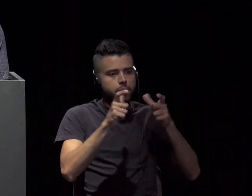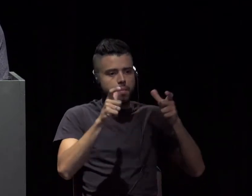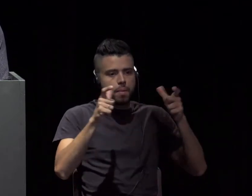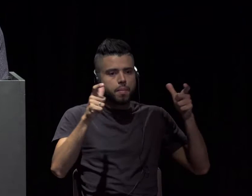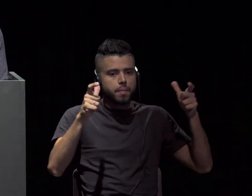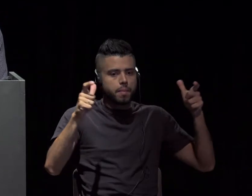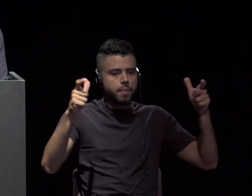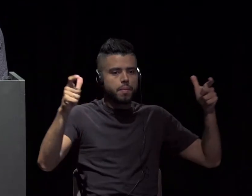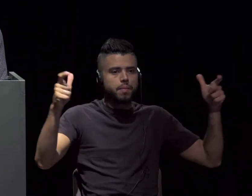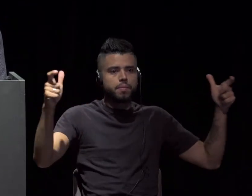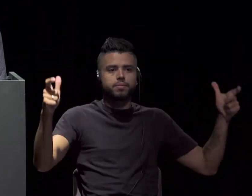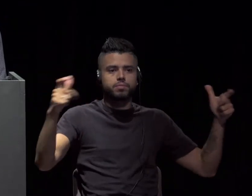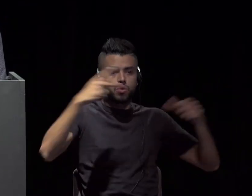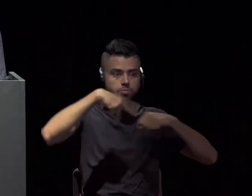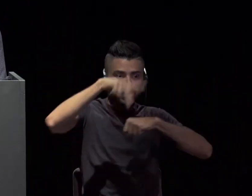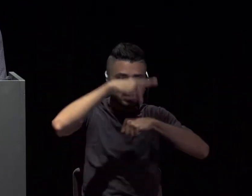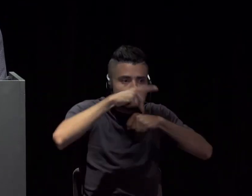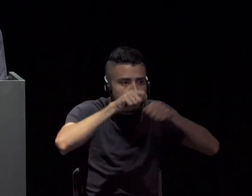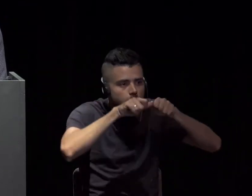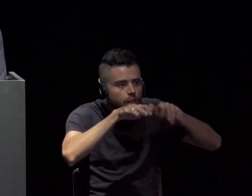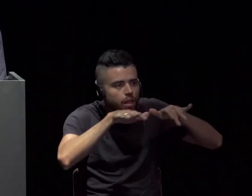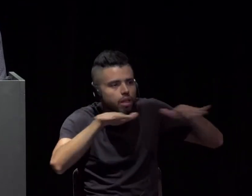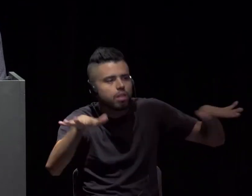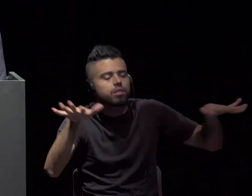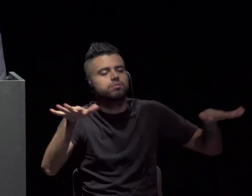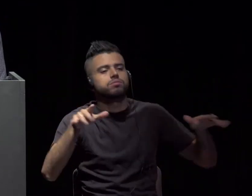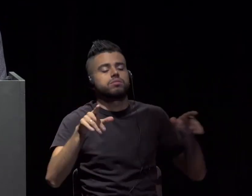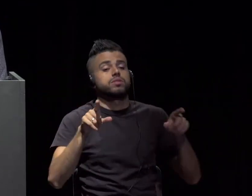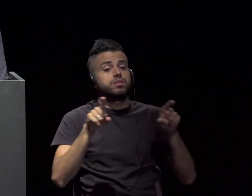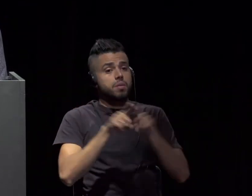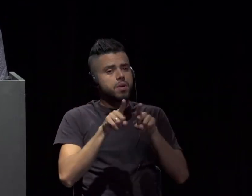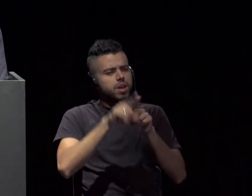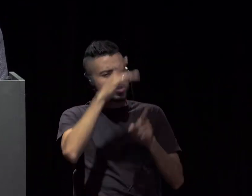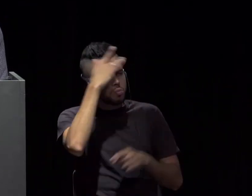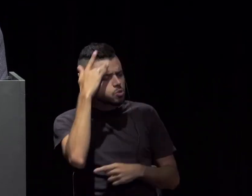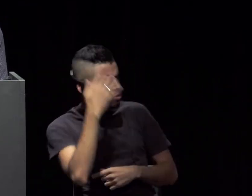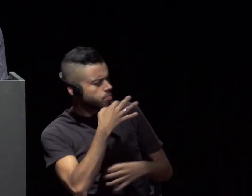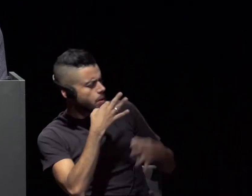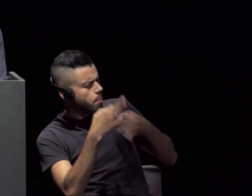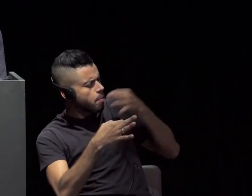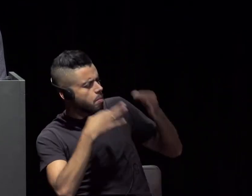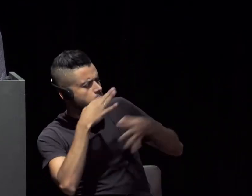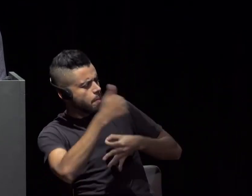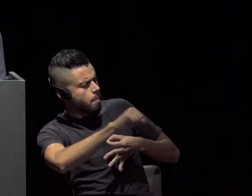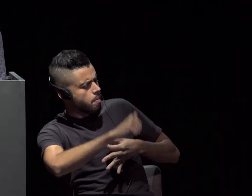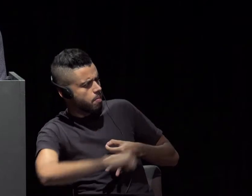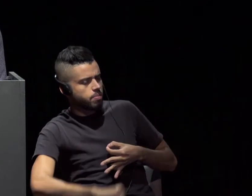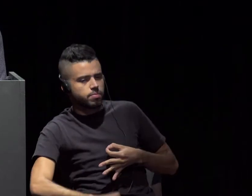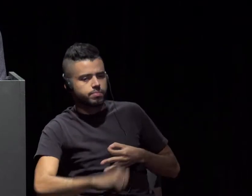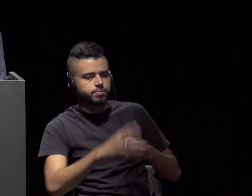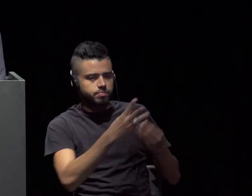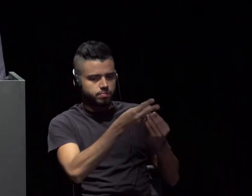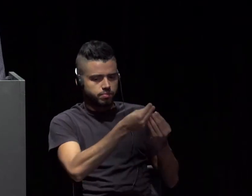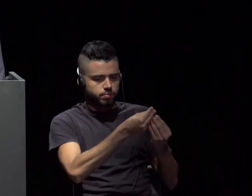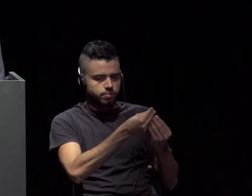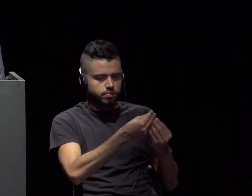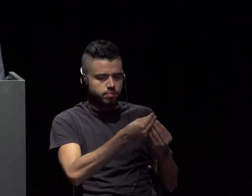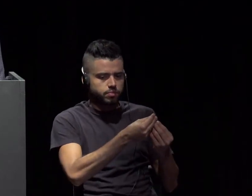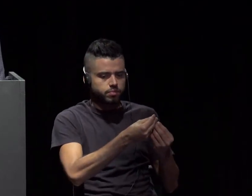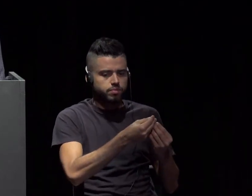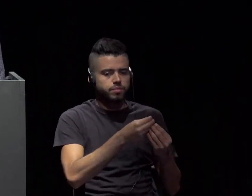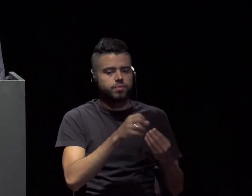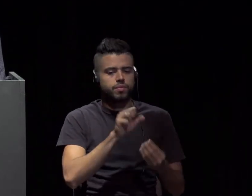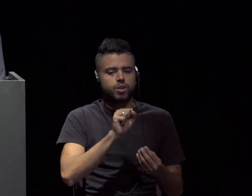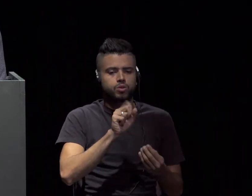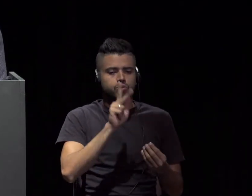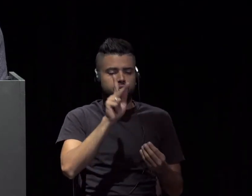committed to a critical articulation of contemporary art. In the work Anatsui made at Nsukka, he continued to search for